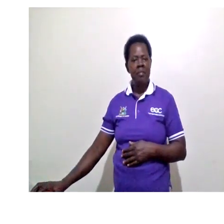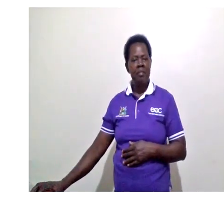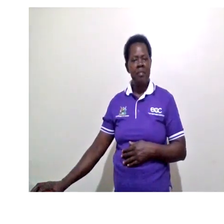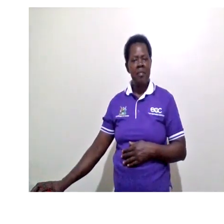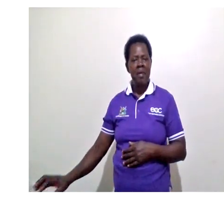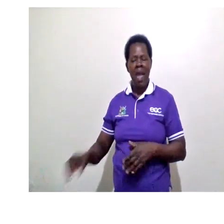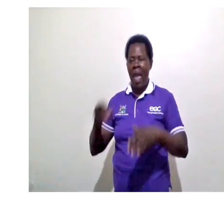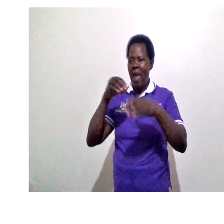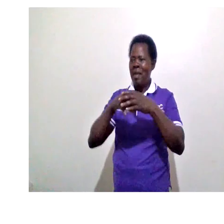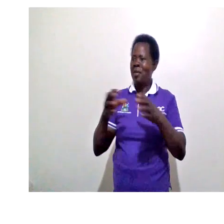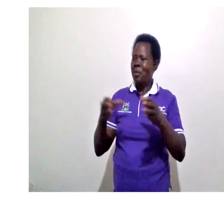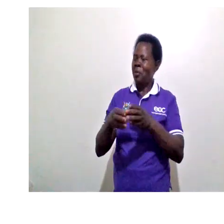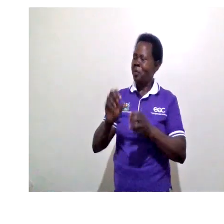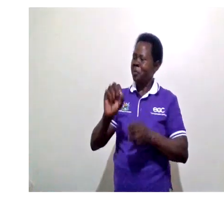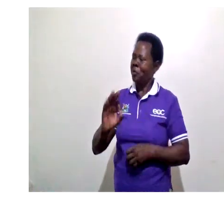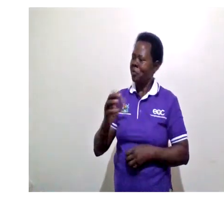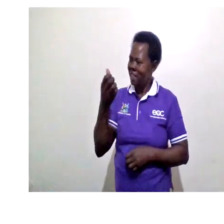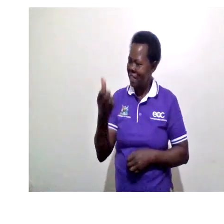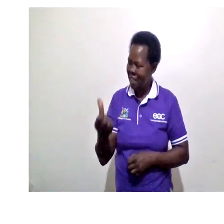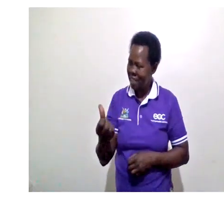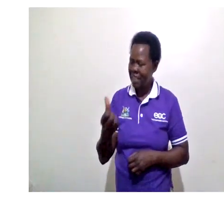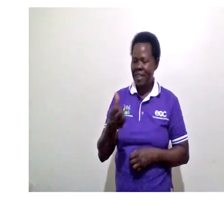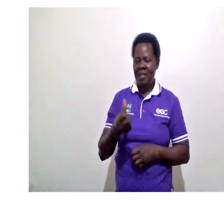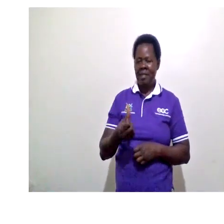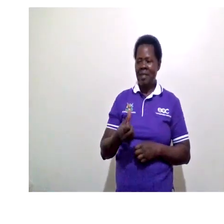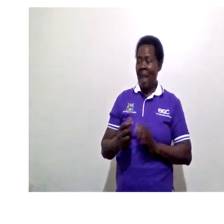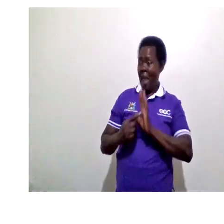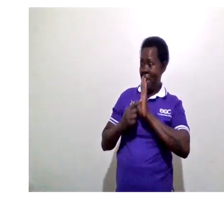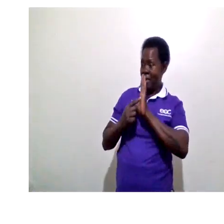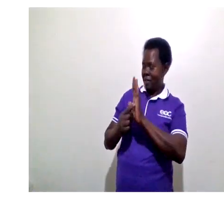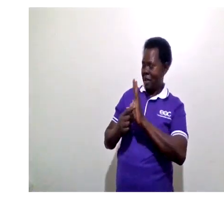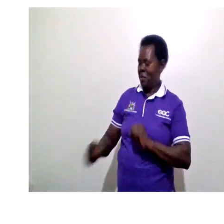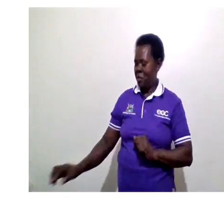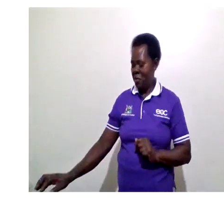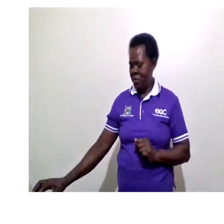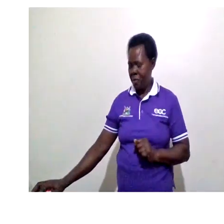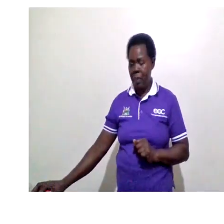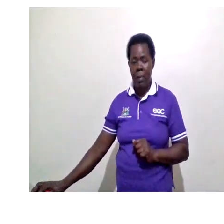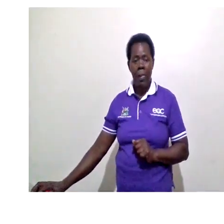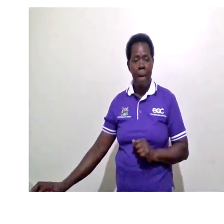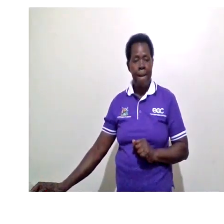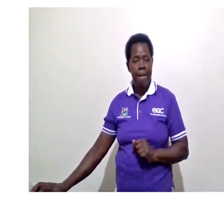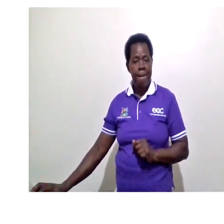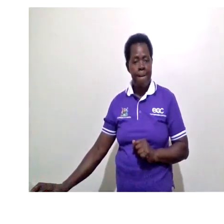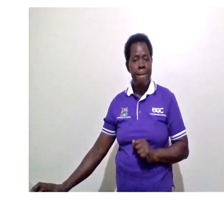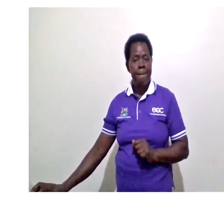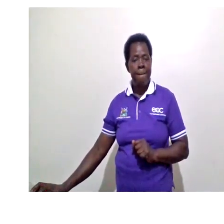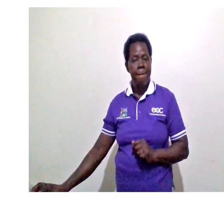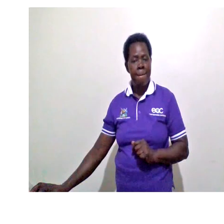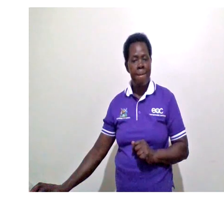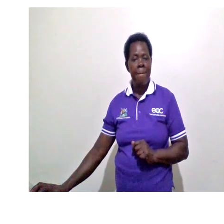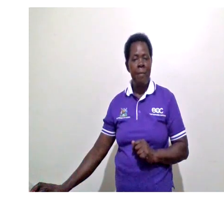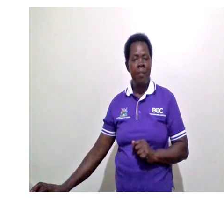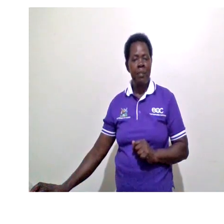Next, in group of 6, example,